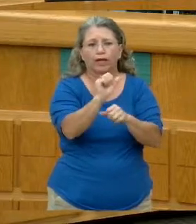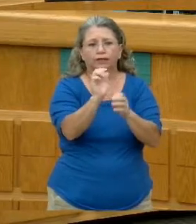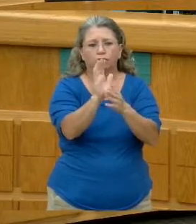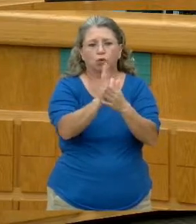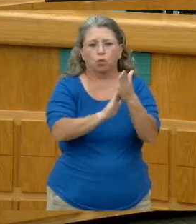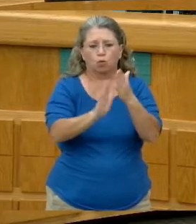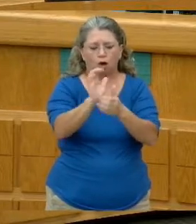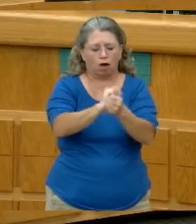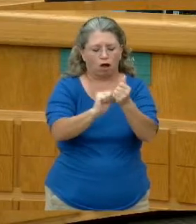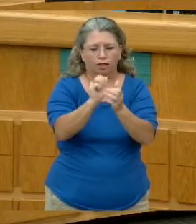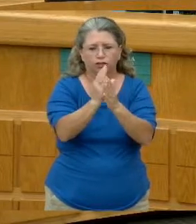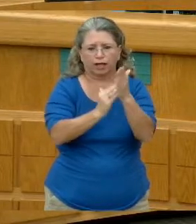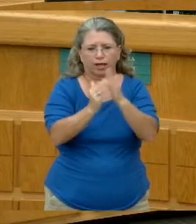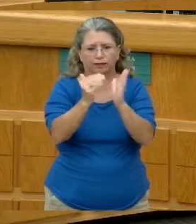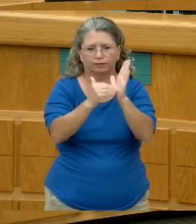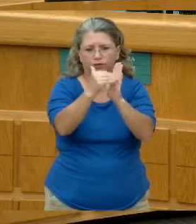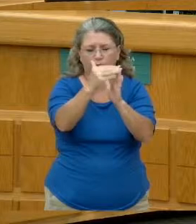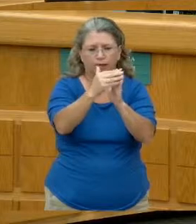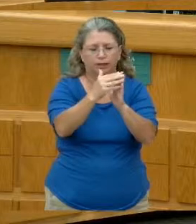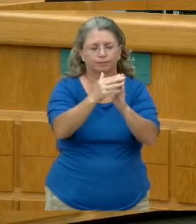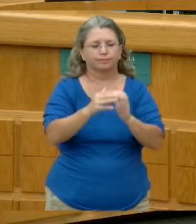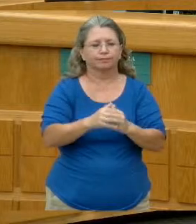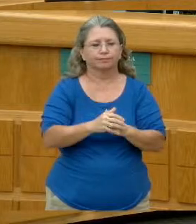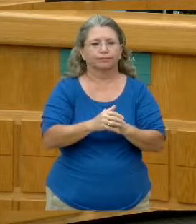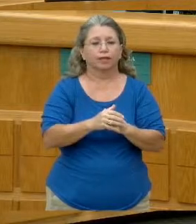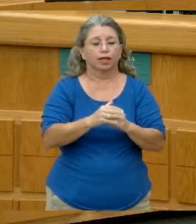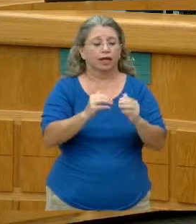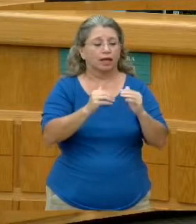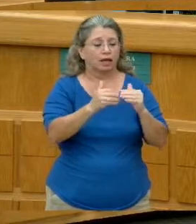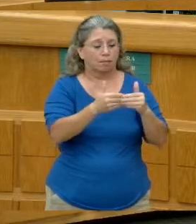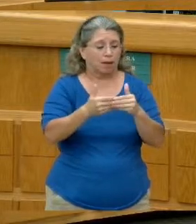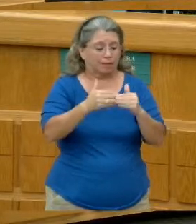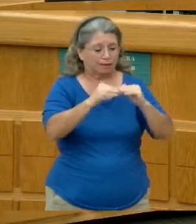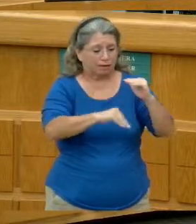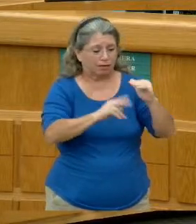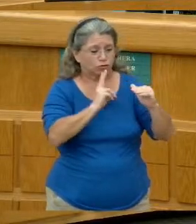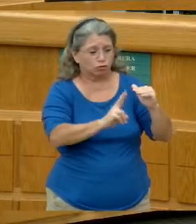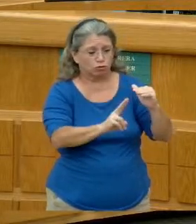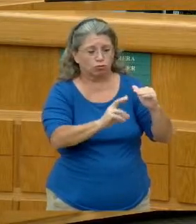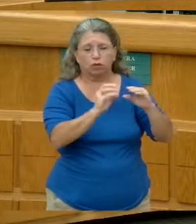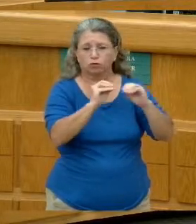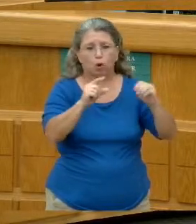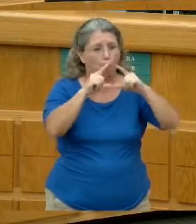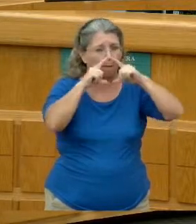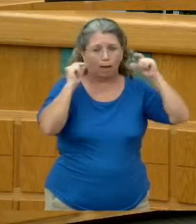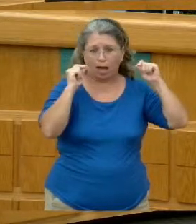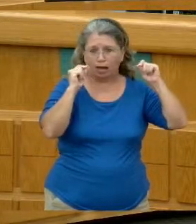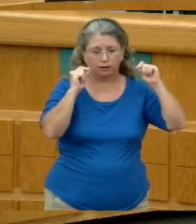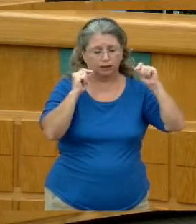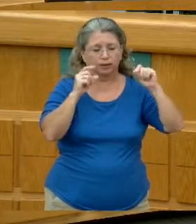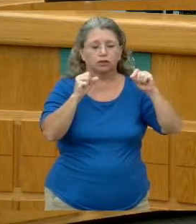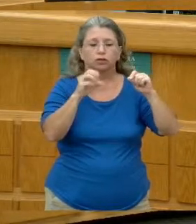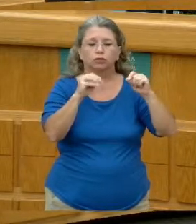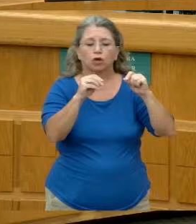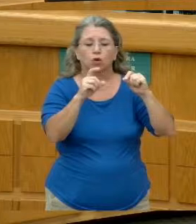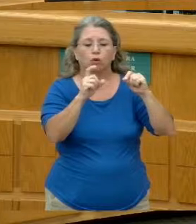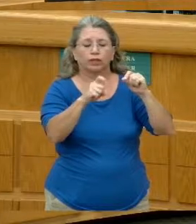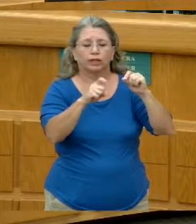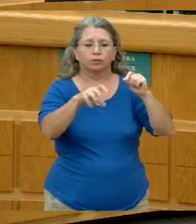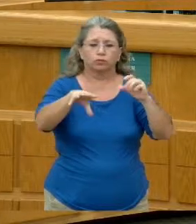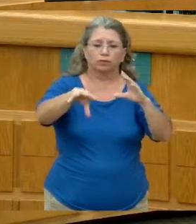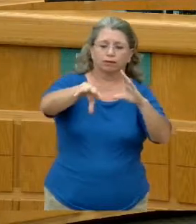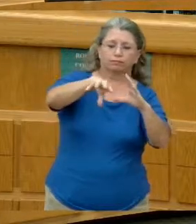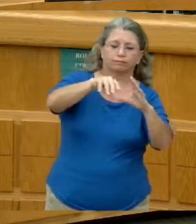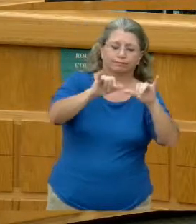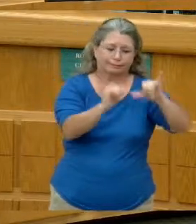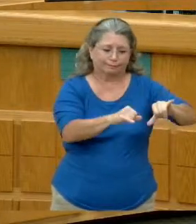2 should not ever have a mask on for safety purposes, so keeping them out of public spaces is very important. But if